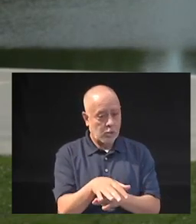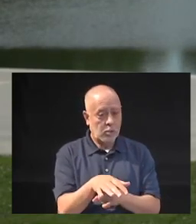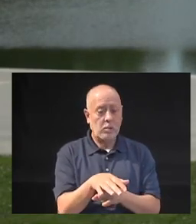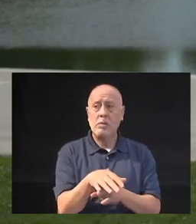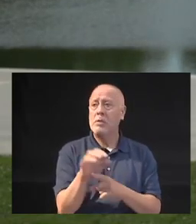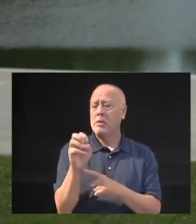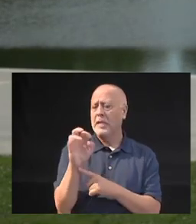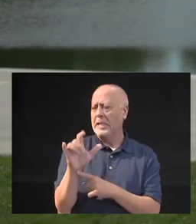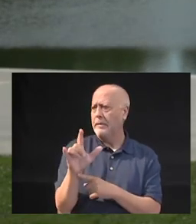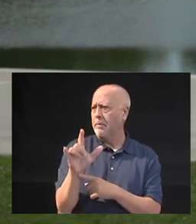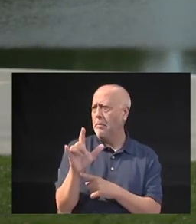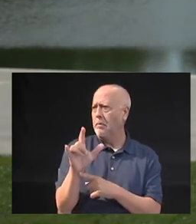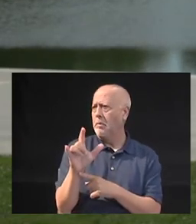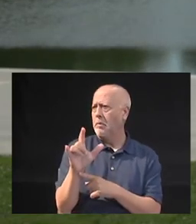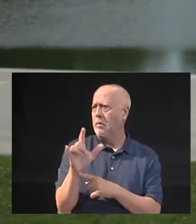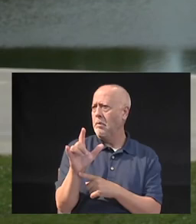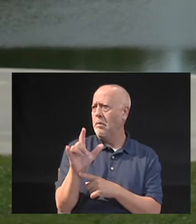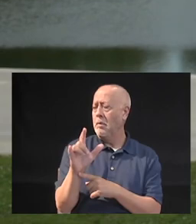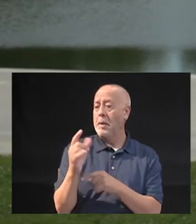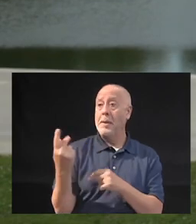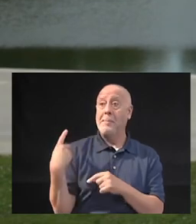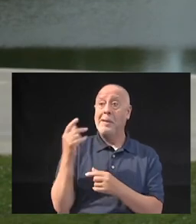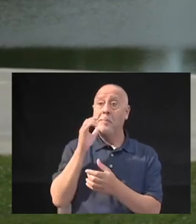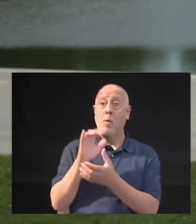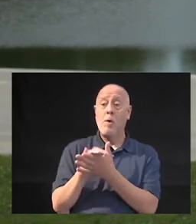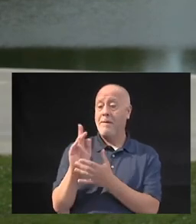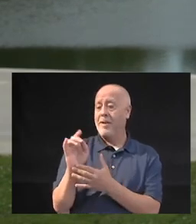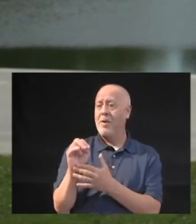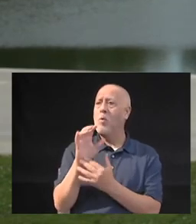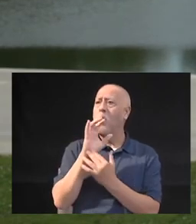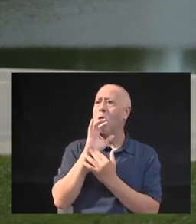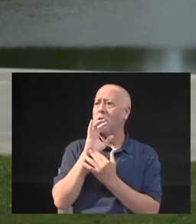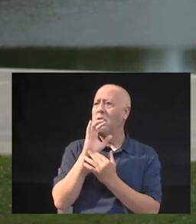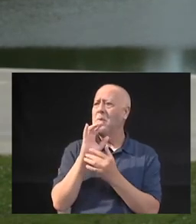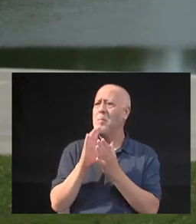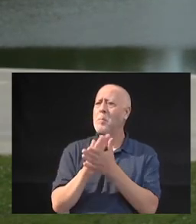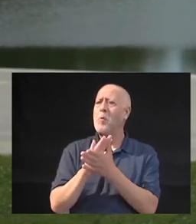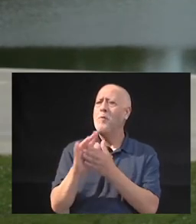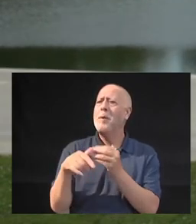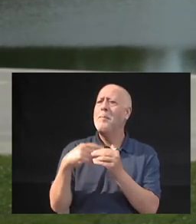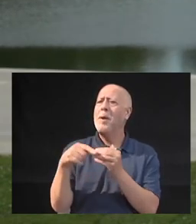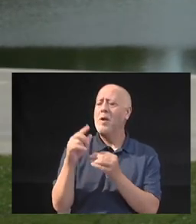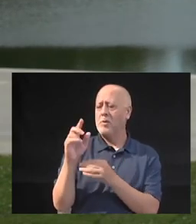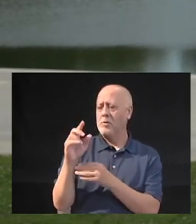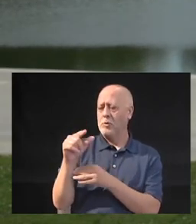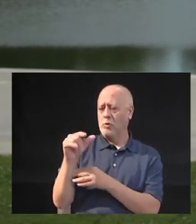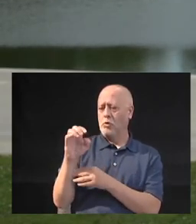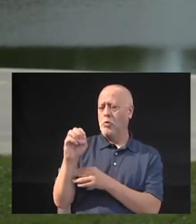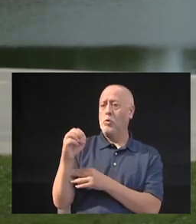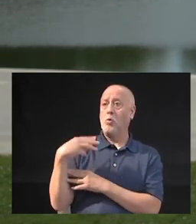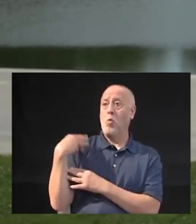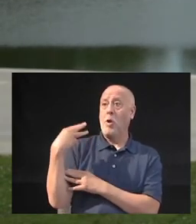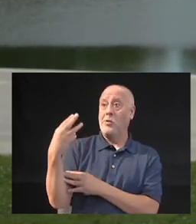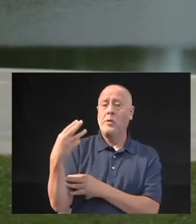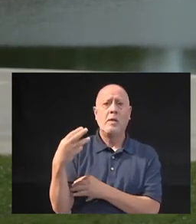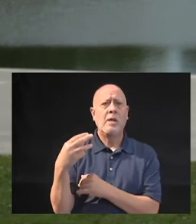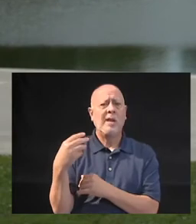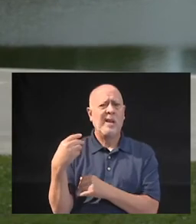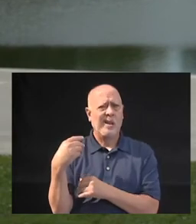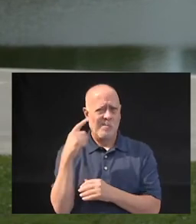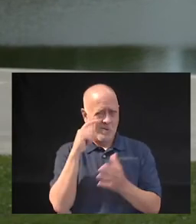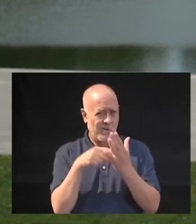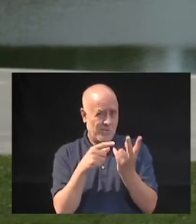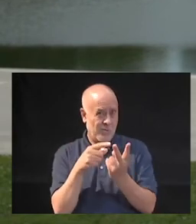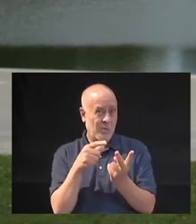evil. Karen and I watched a documentary on George Washington. And in it, we saw that he and his